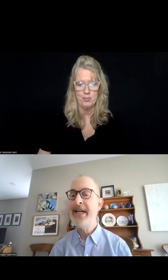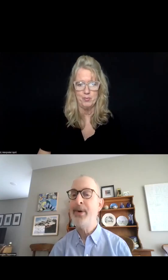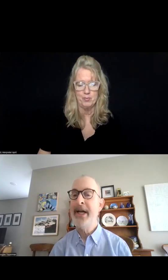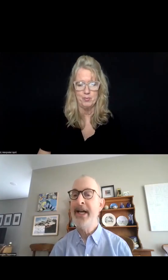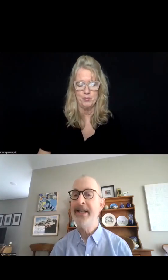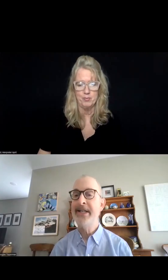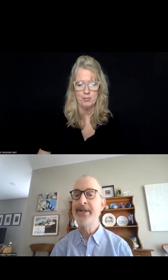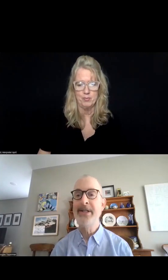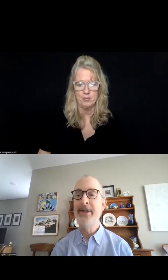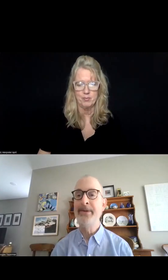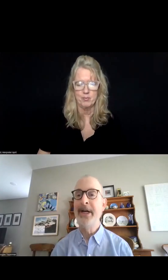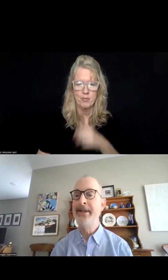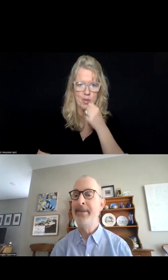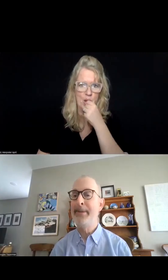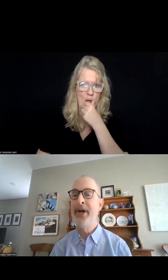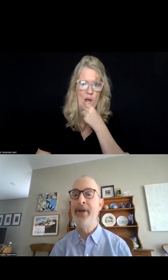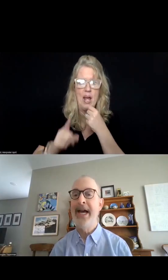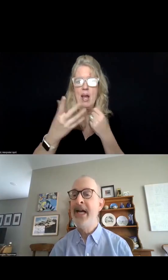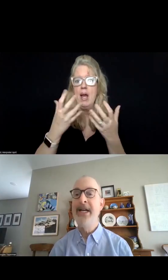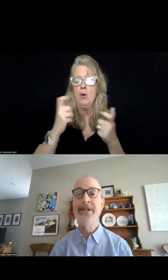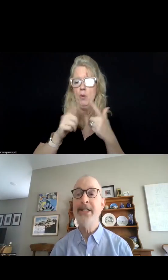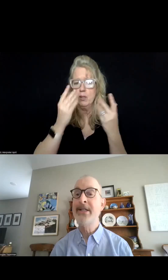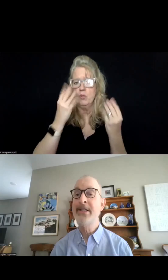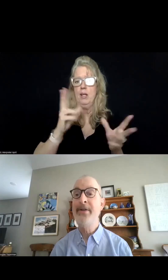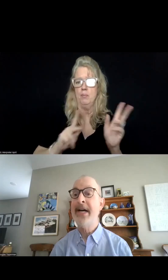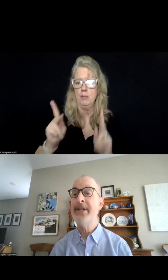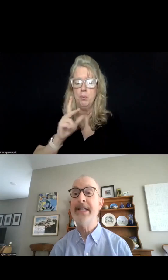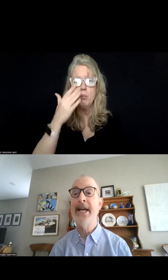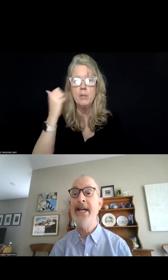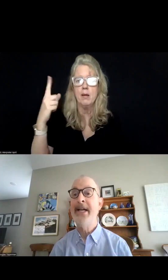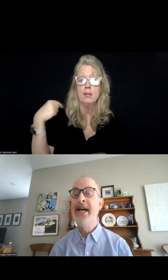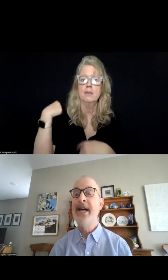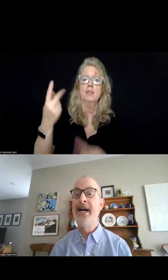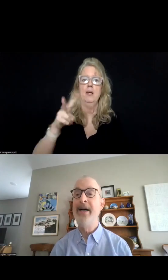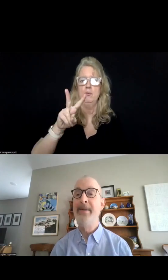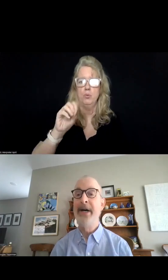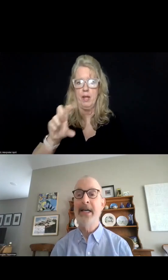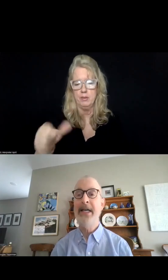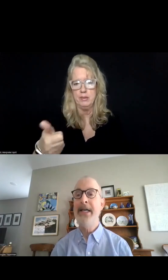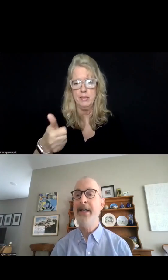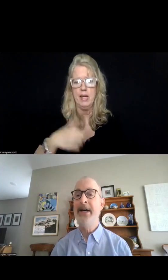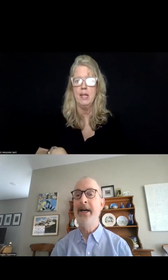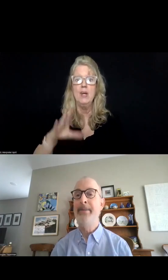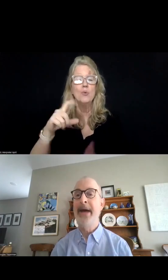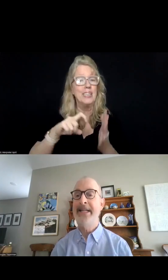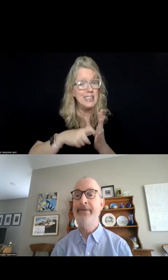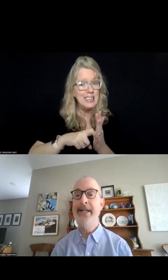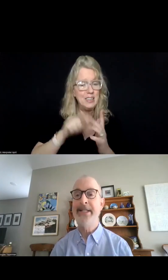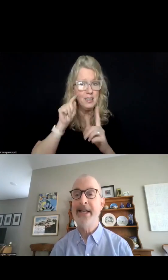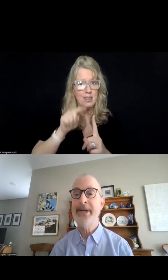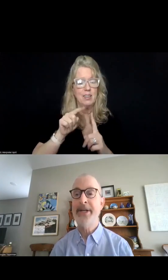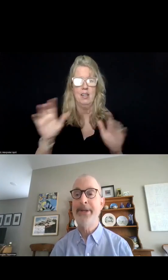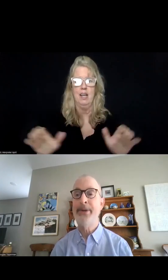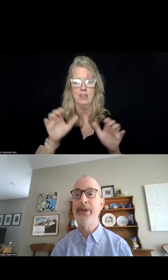And then I want to end just, let people know that, since 2010, a key activity